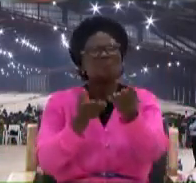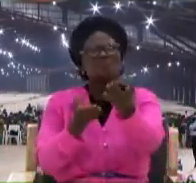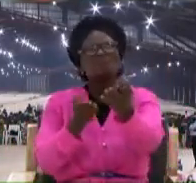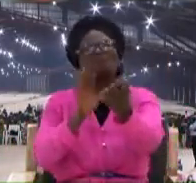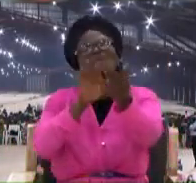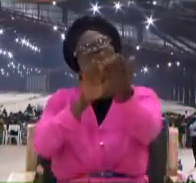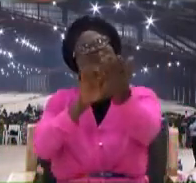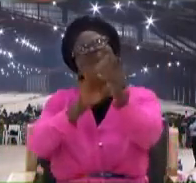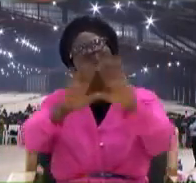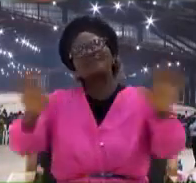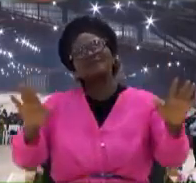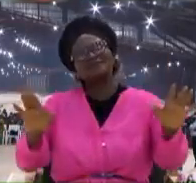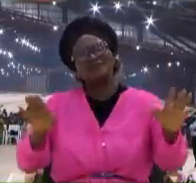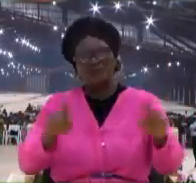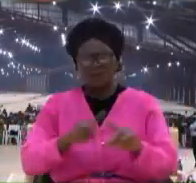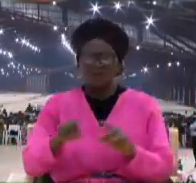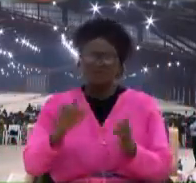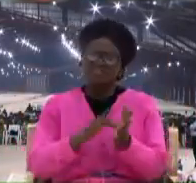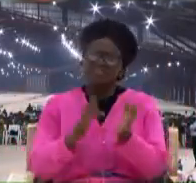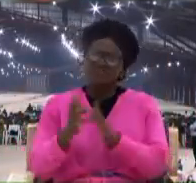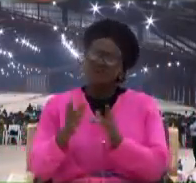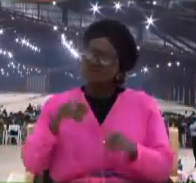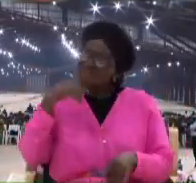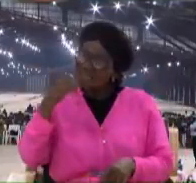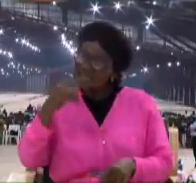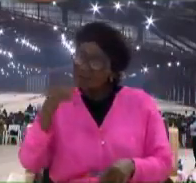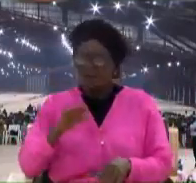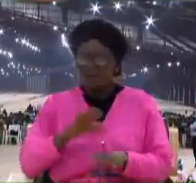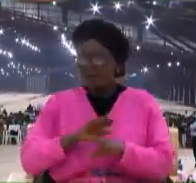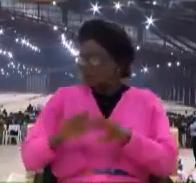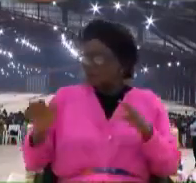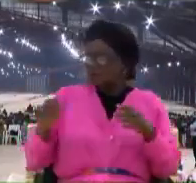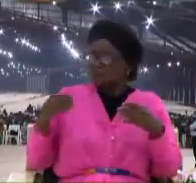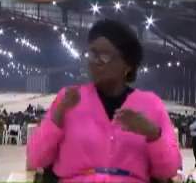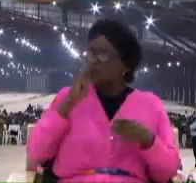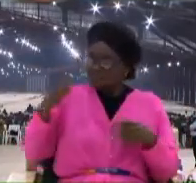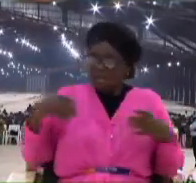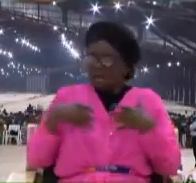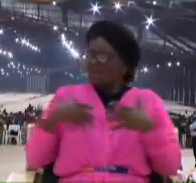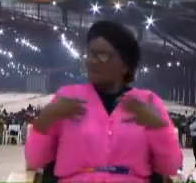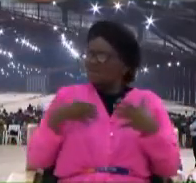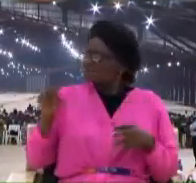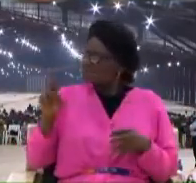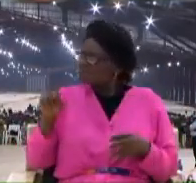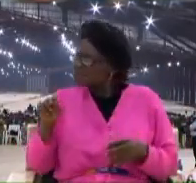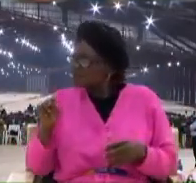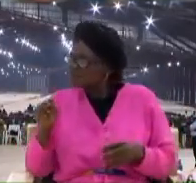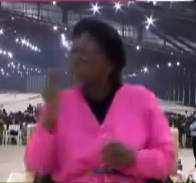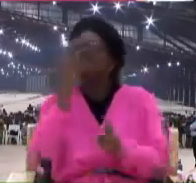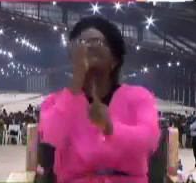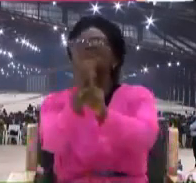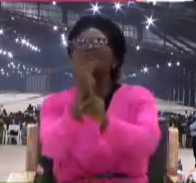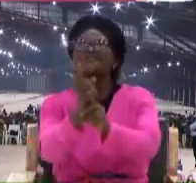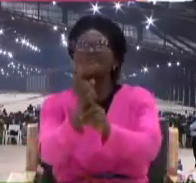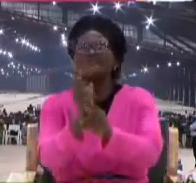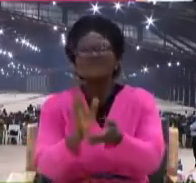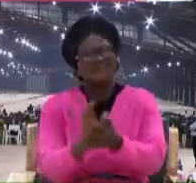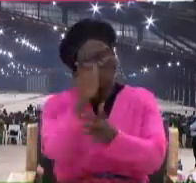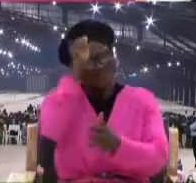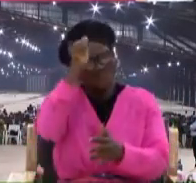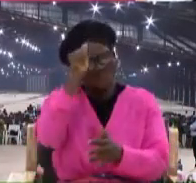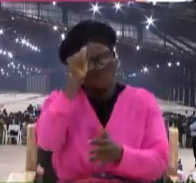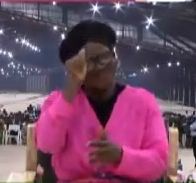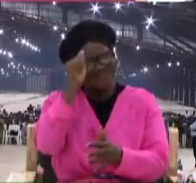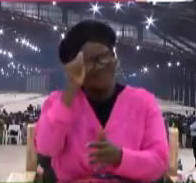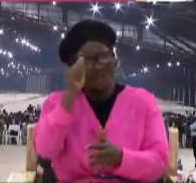But Jesus Christ said, "Don't be afraid. Only believe."